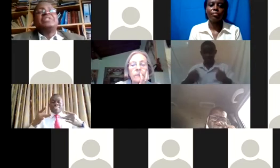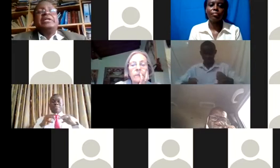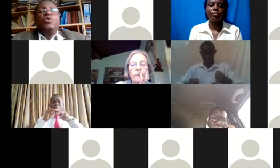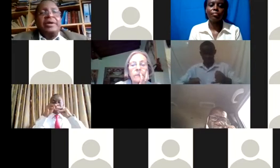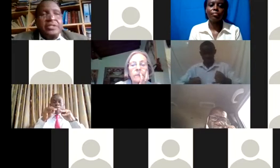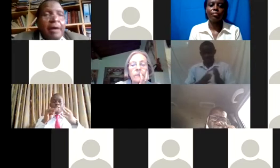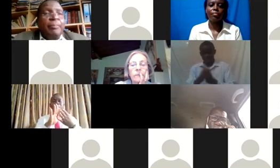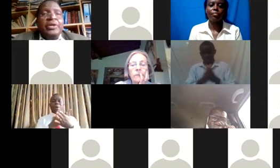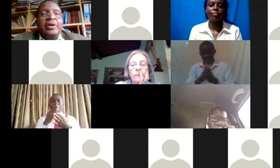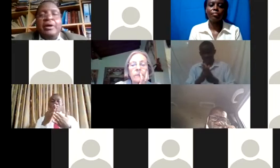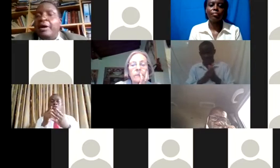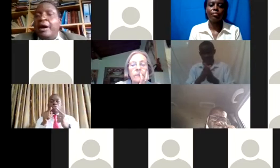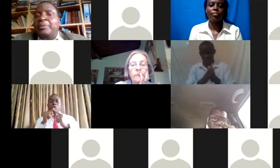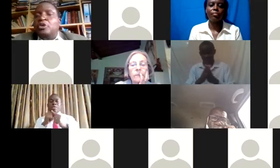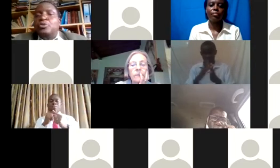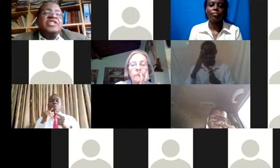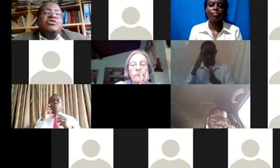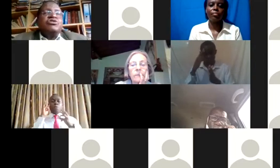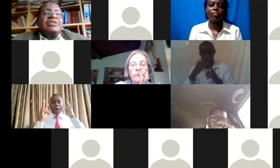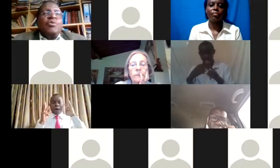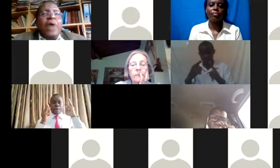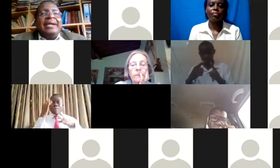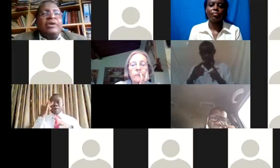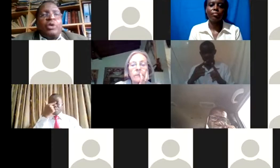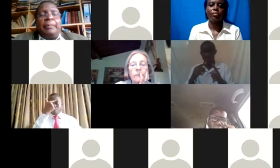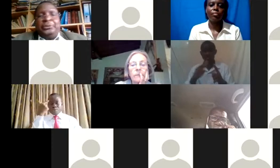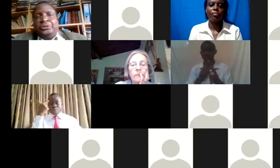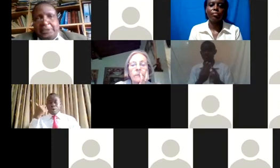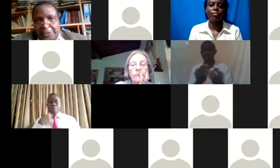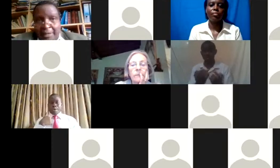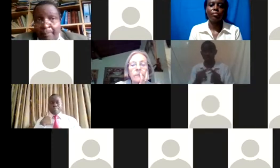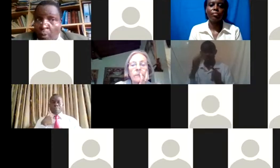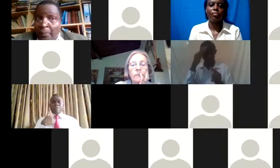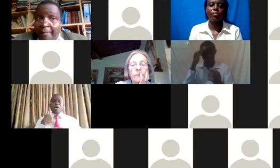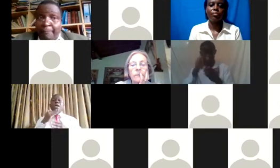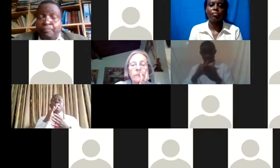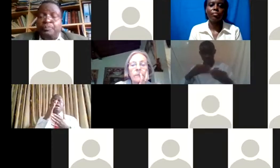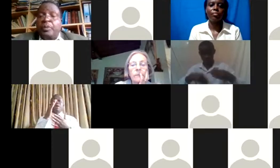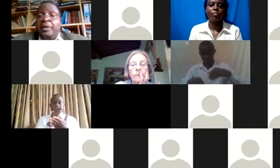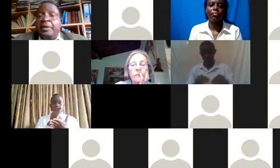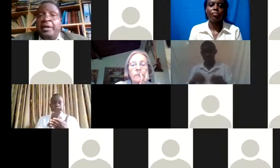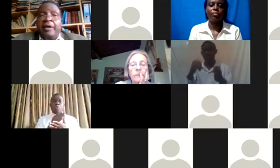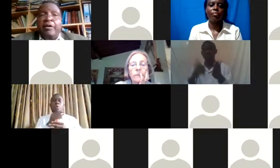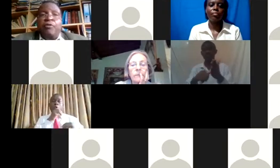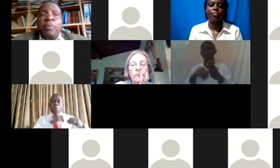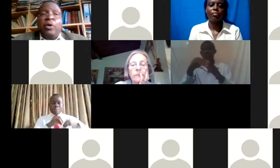some extent worrisome, because we need to know that while corruption is a problem